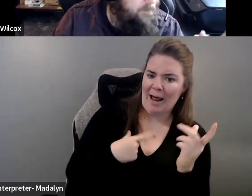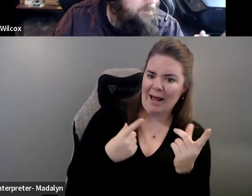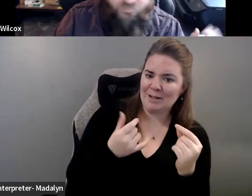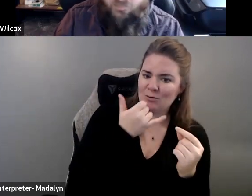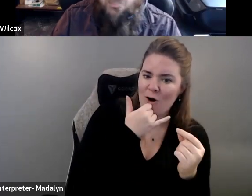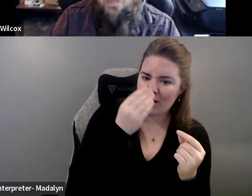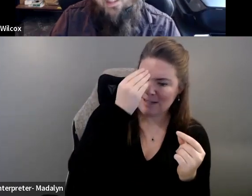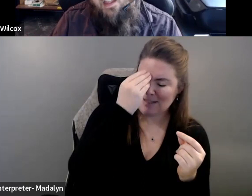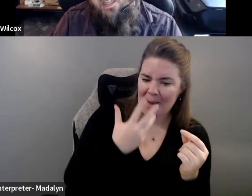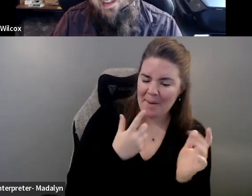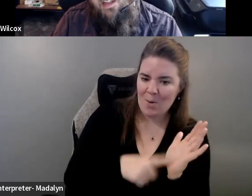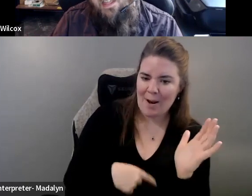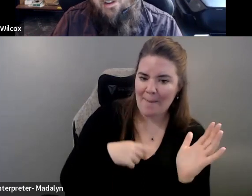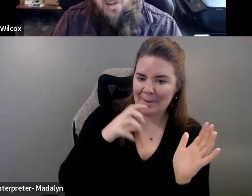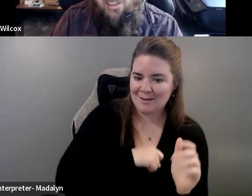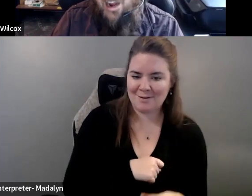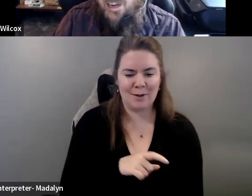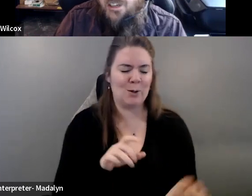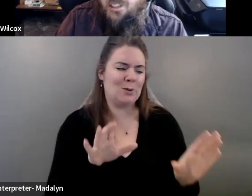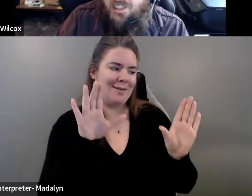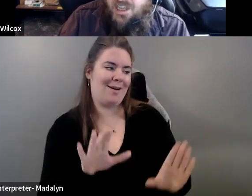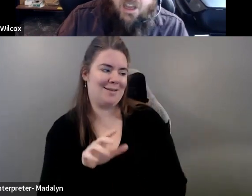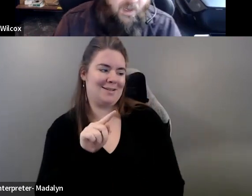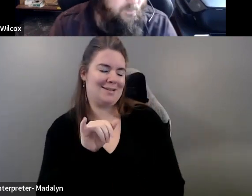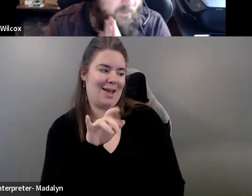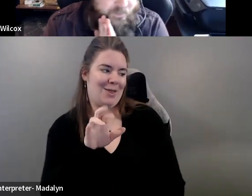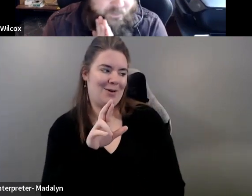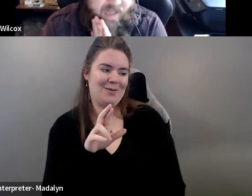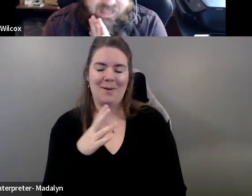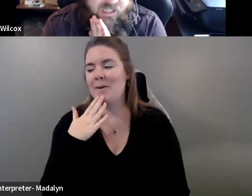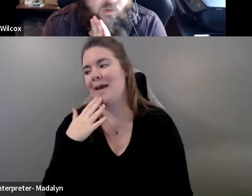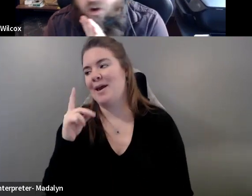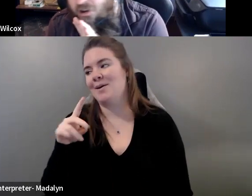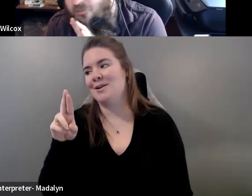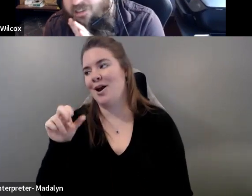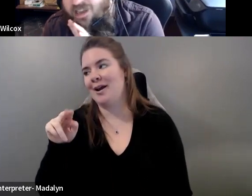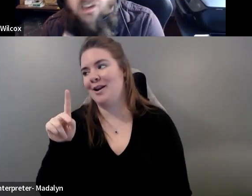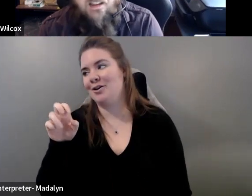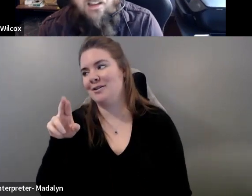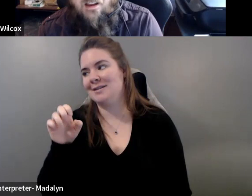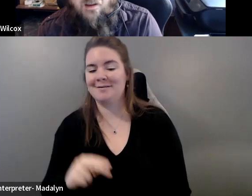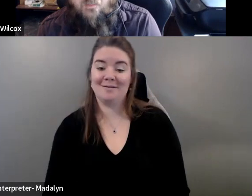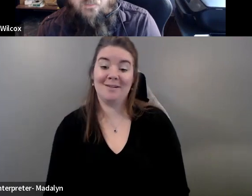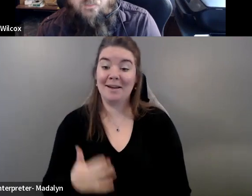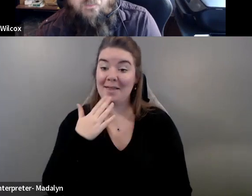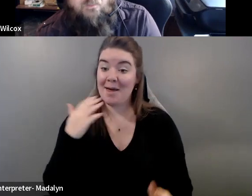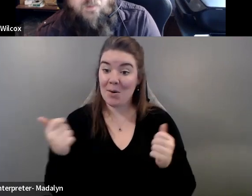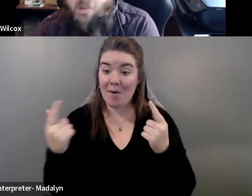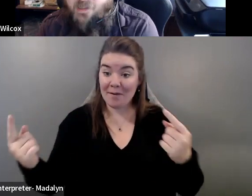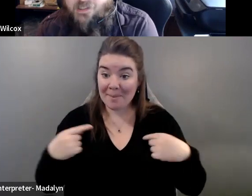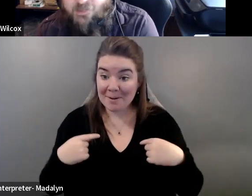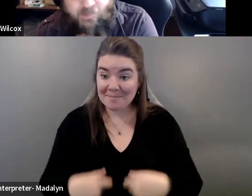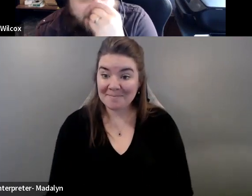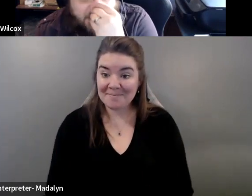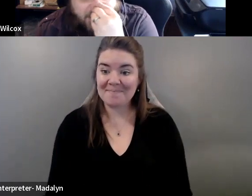You did Um, excellent, Tyler. Thank you, Dr. Anderson. And thank you all for attending.